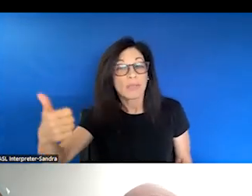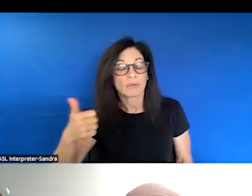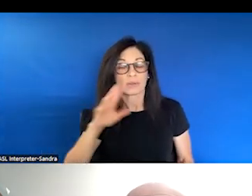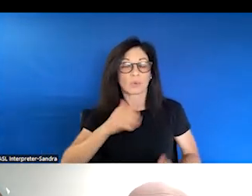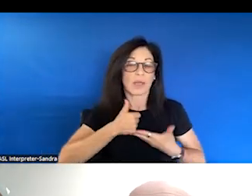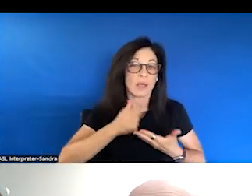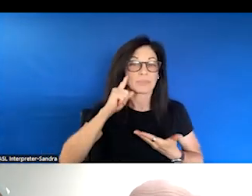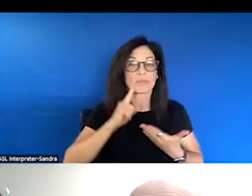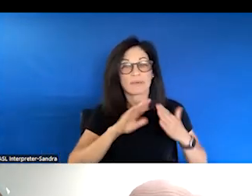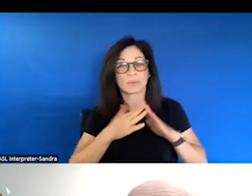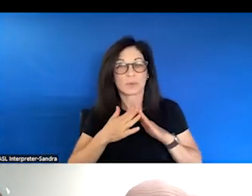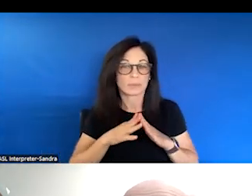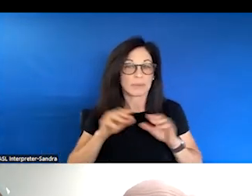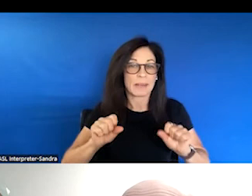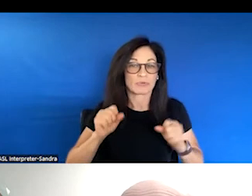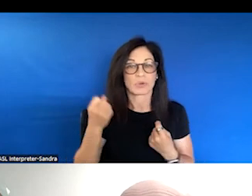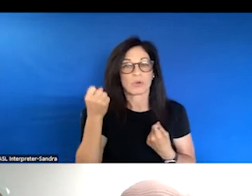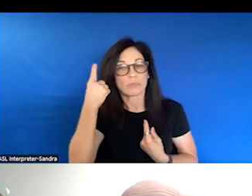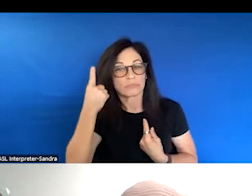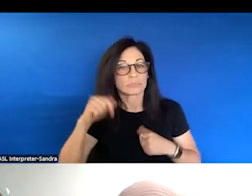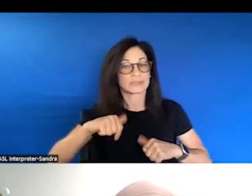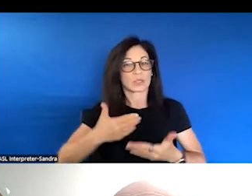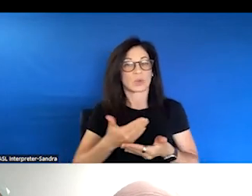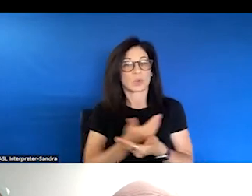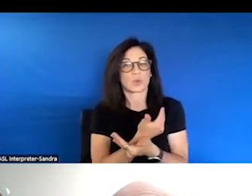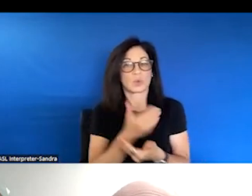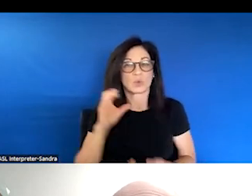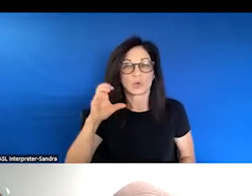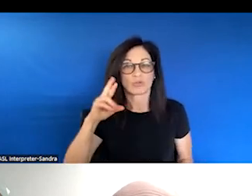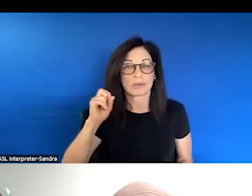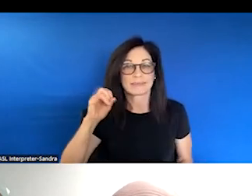deaf community sort of understand this new crisis line.